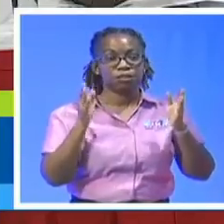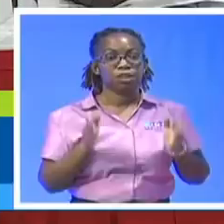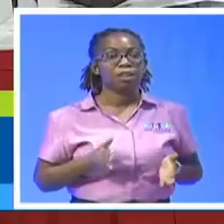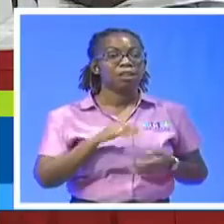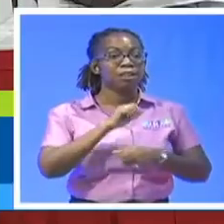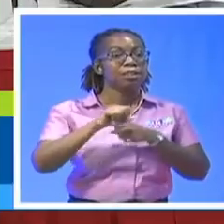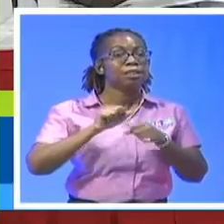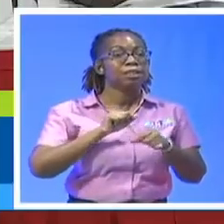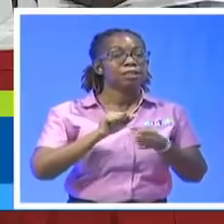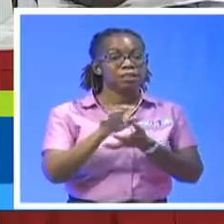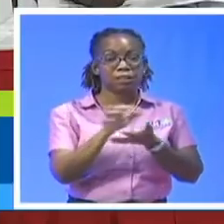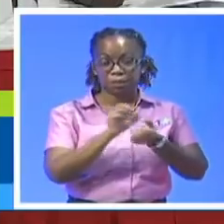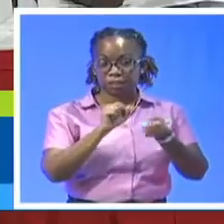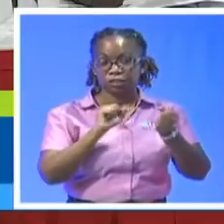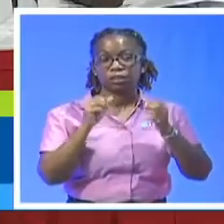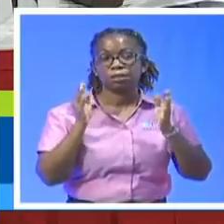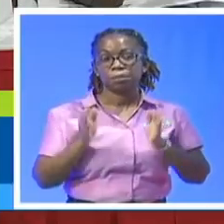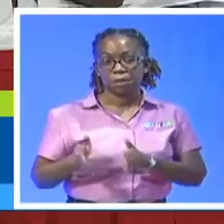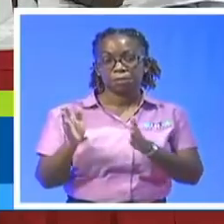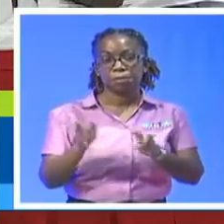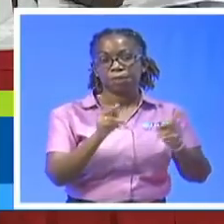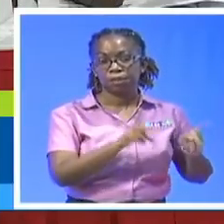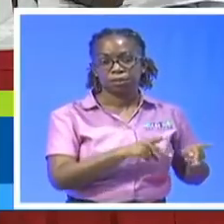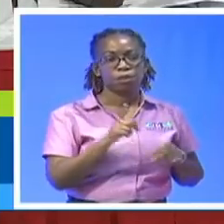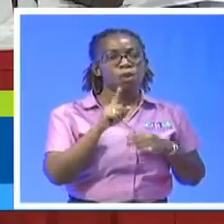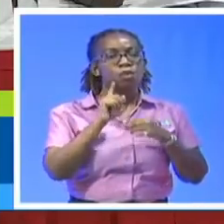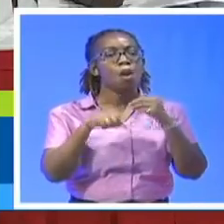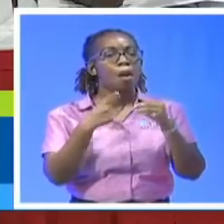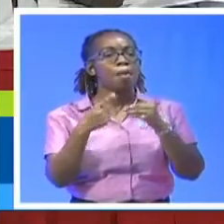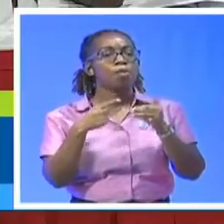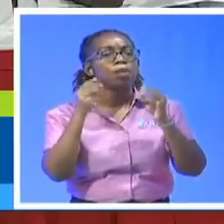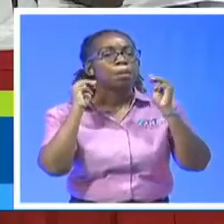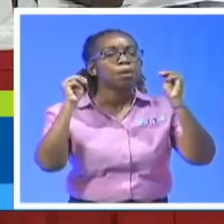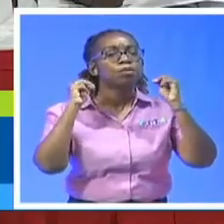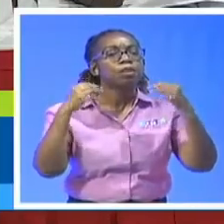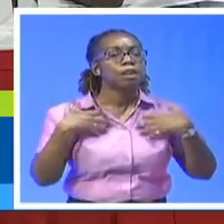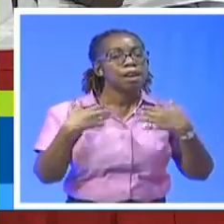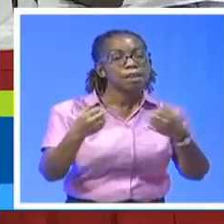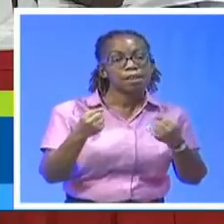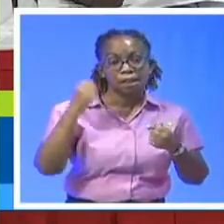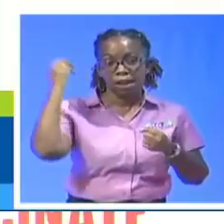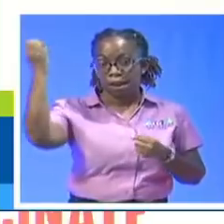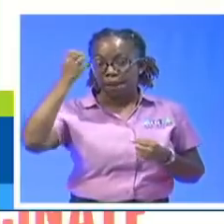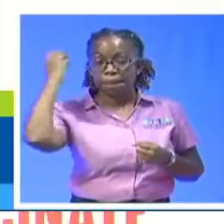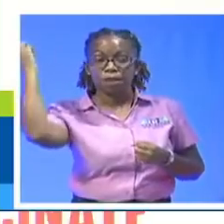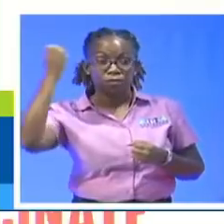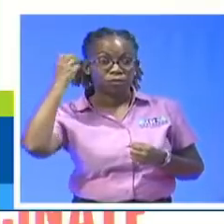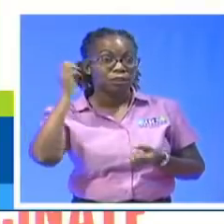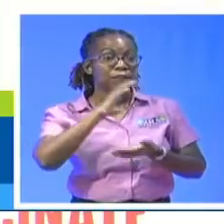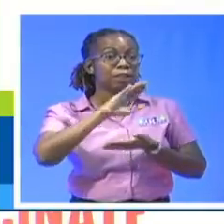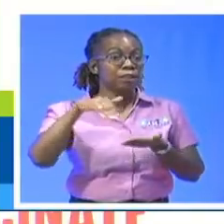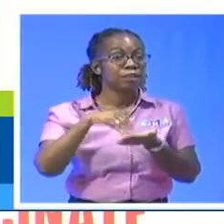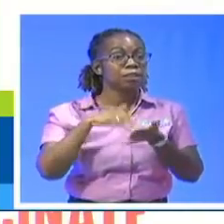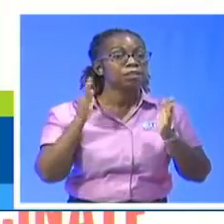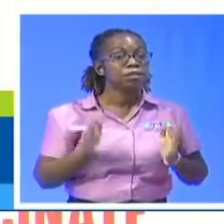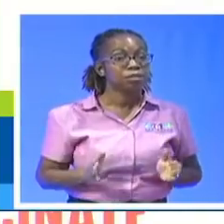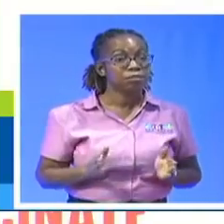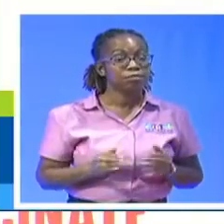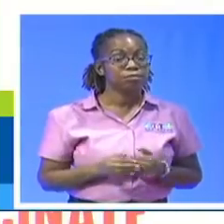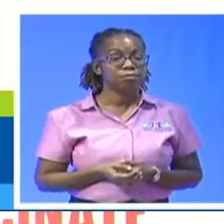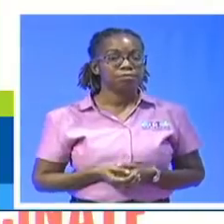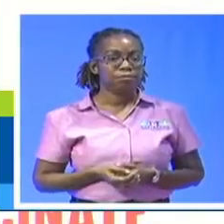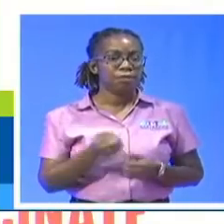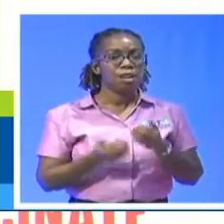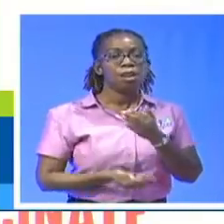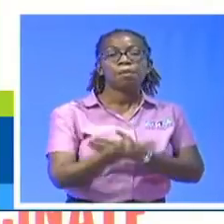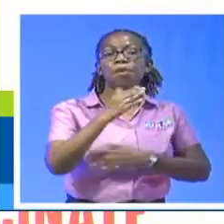on the role and function of the Ministry of Health's Emergency Operations Center. Patty Ann, morning. Good morning. Thank you, Al, to